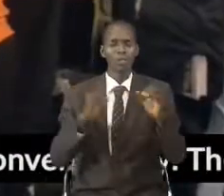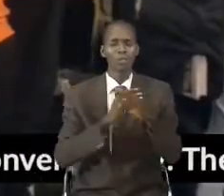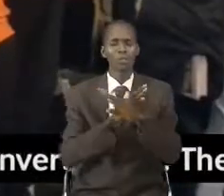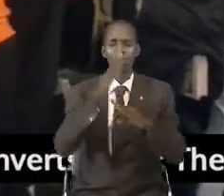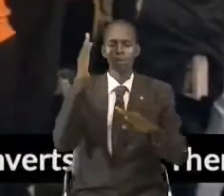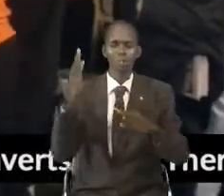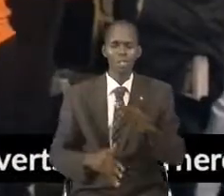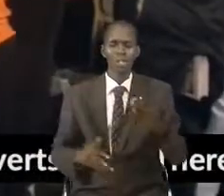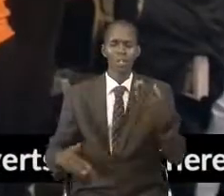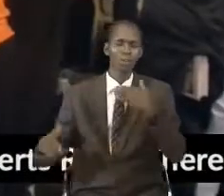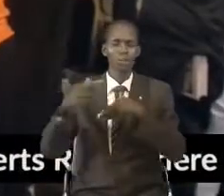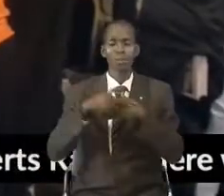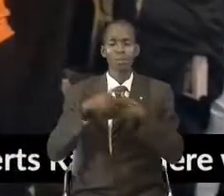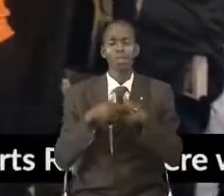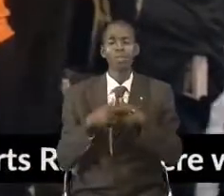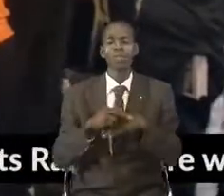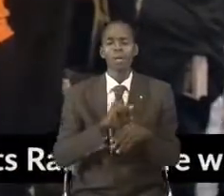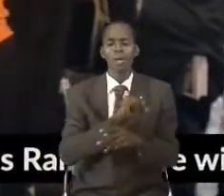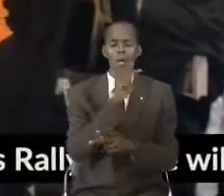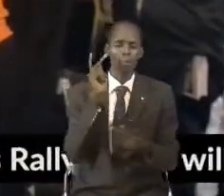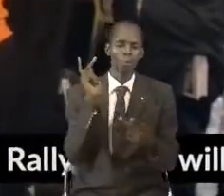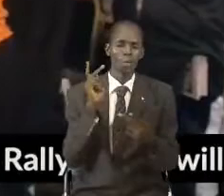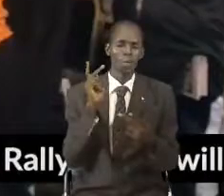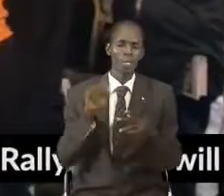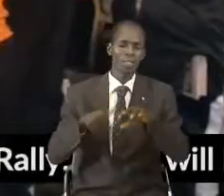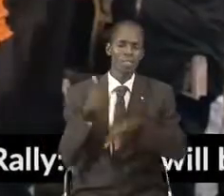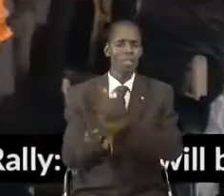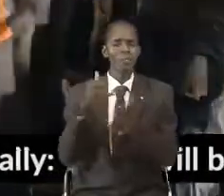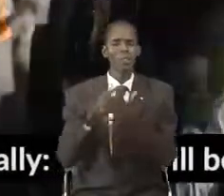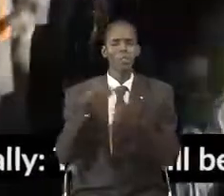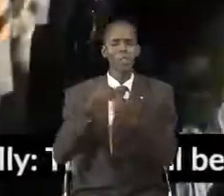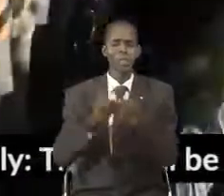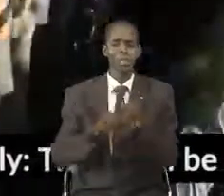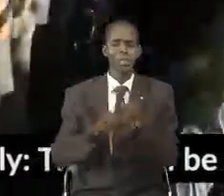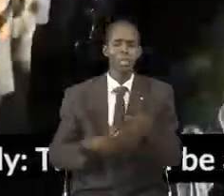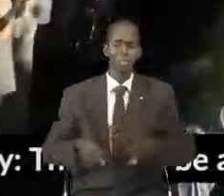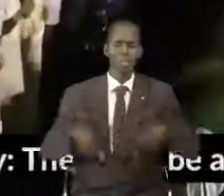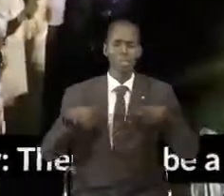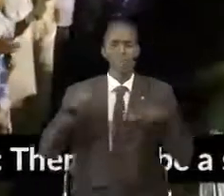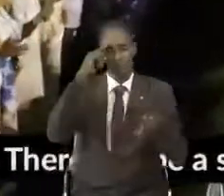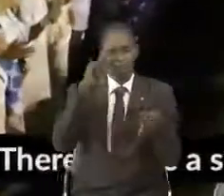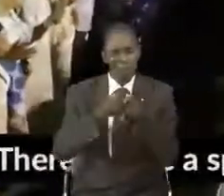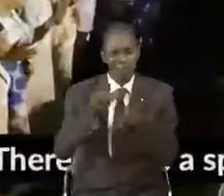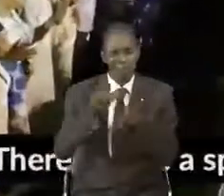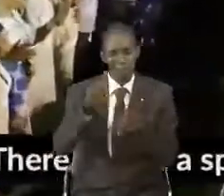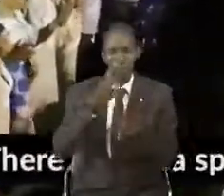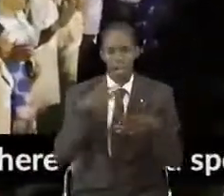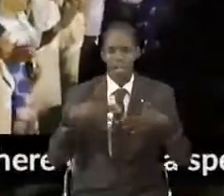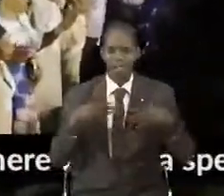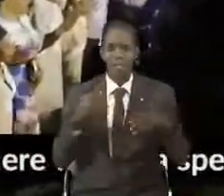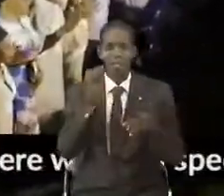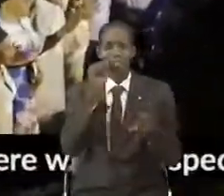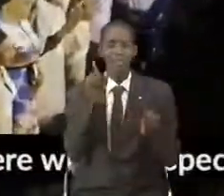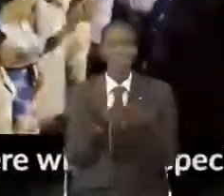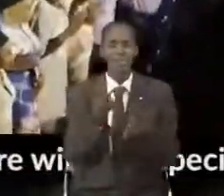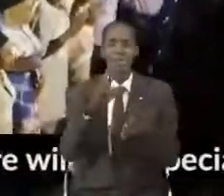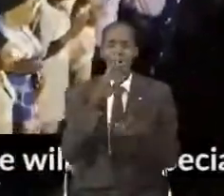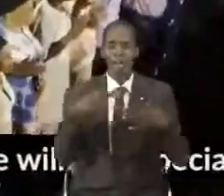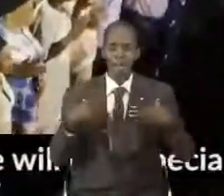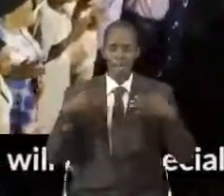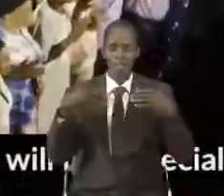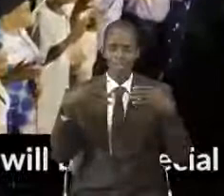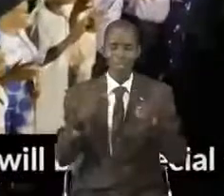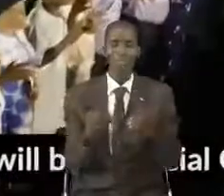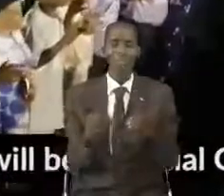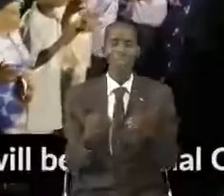miracle, deliverance, total recovery. Confirm it in every life. Brother,